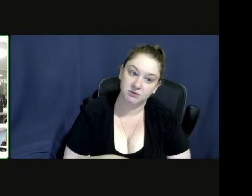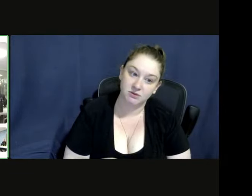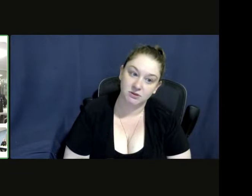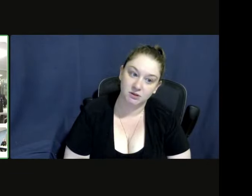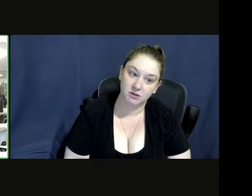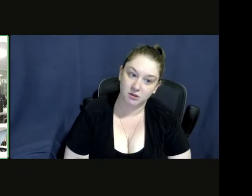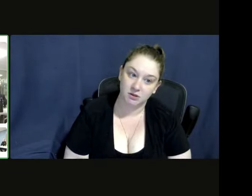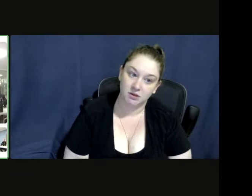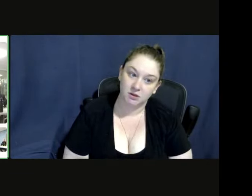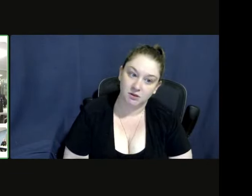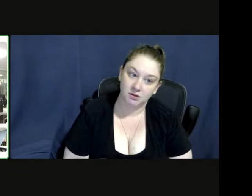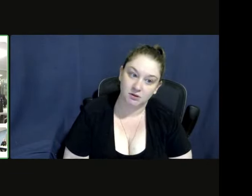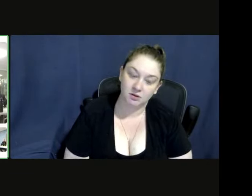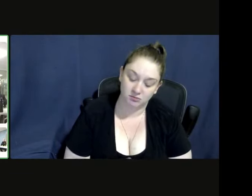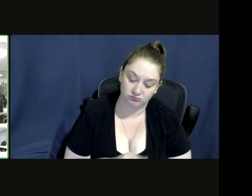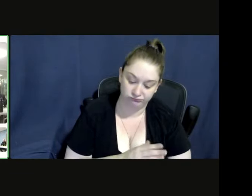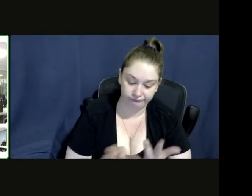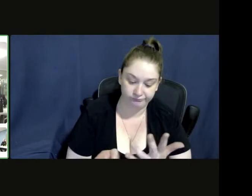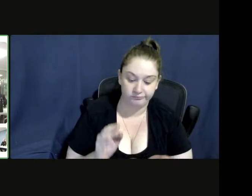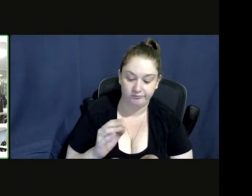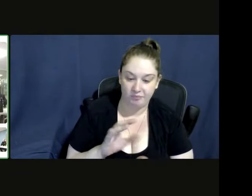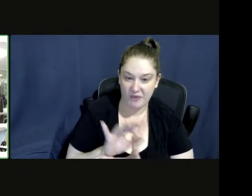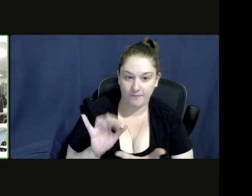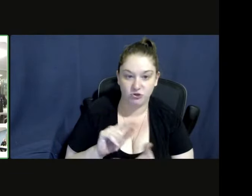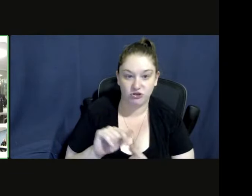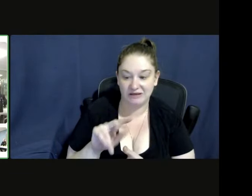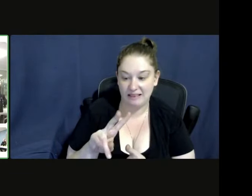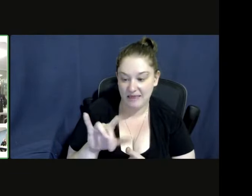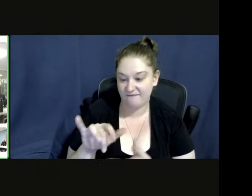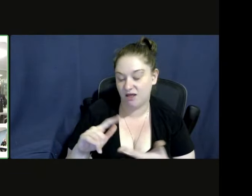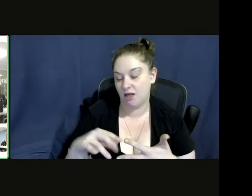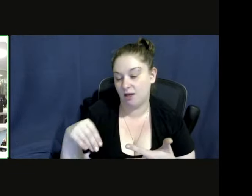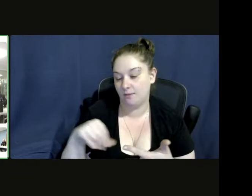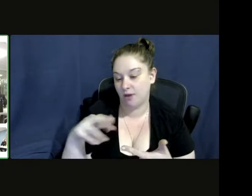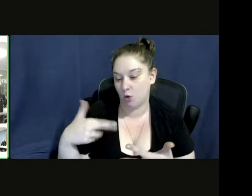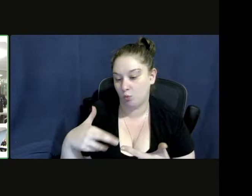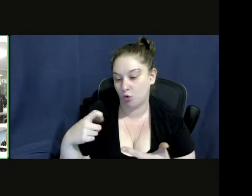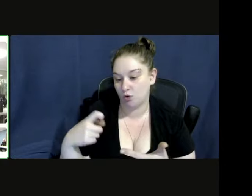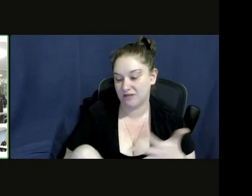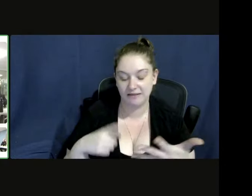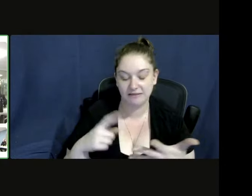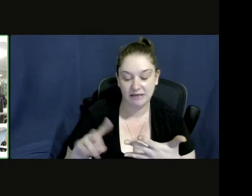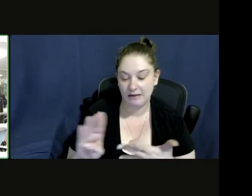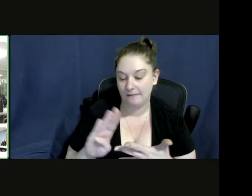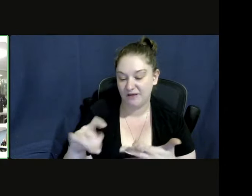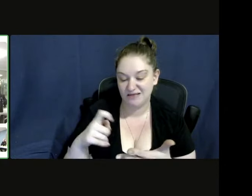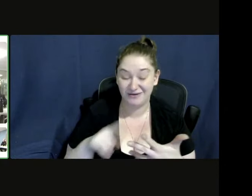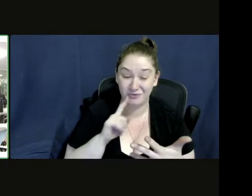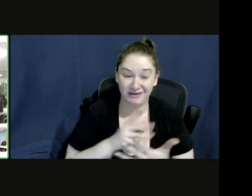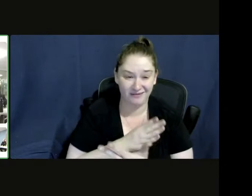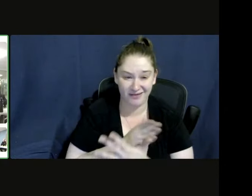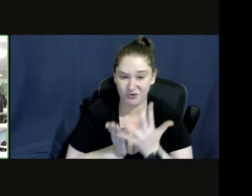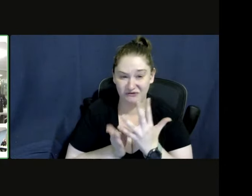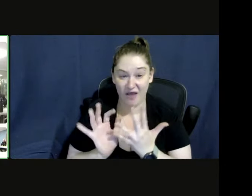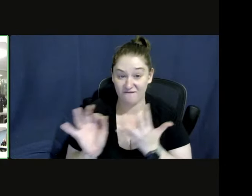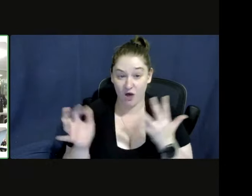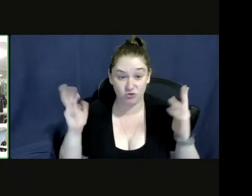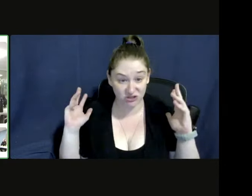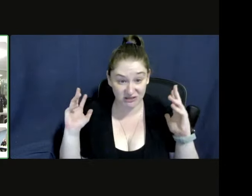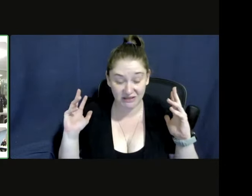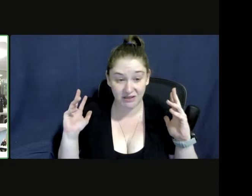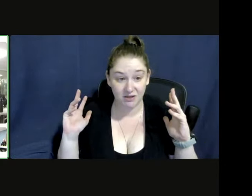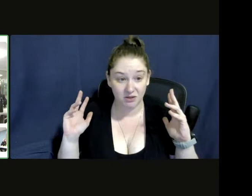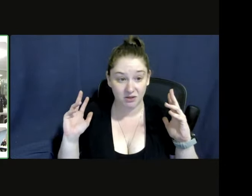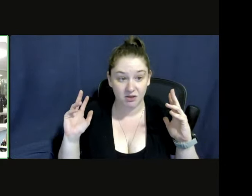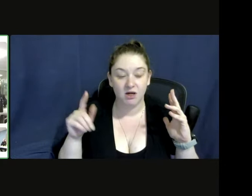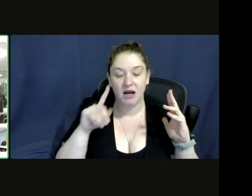what are the options: levy, you know, payroll tax, a business tax. I mean, there's about five or six options, and that would, I think,